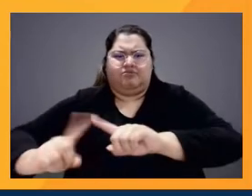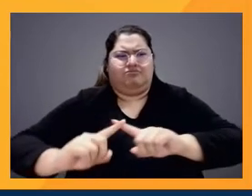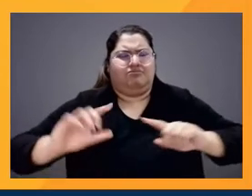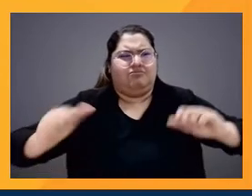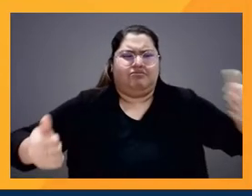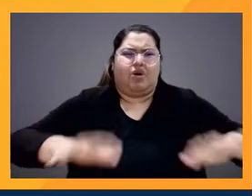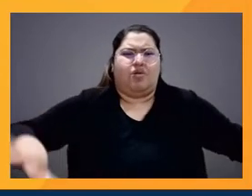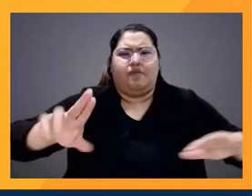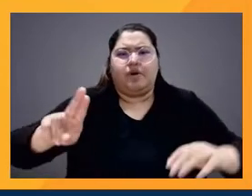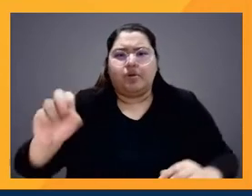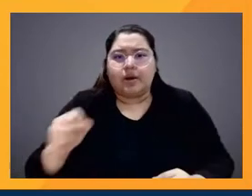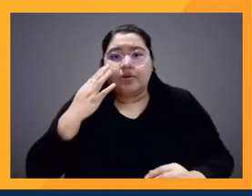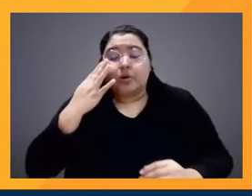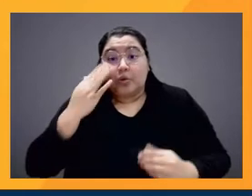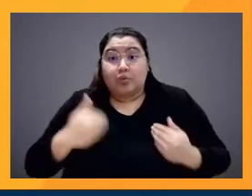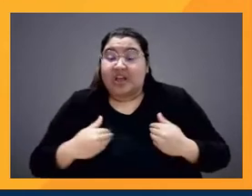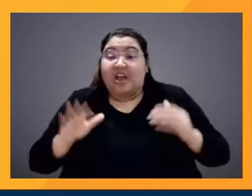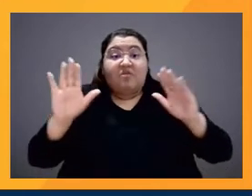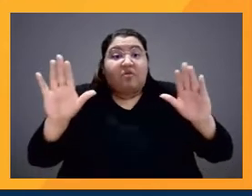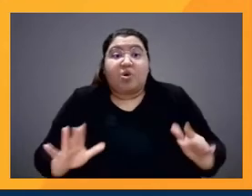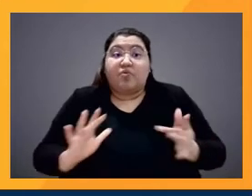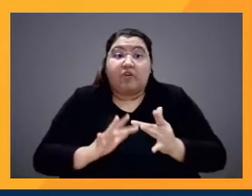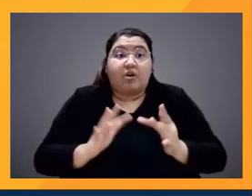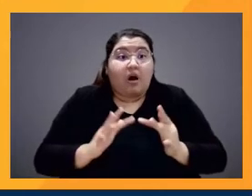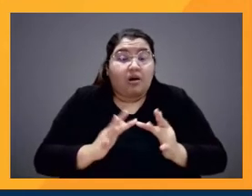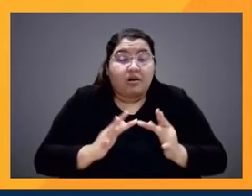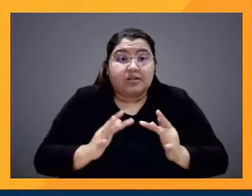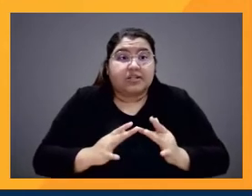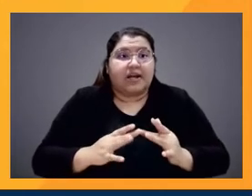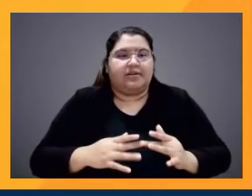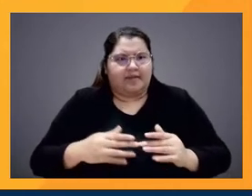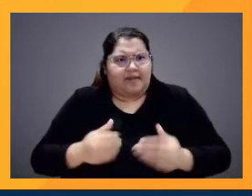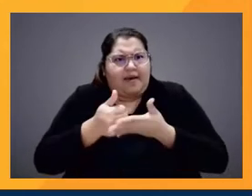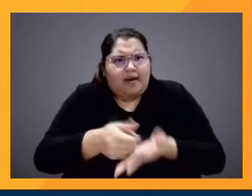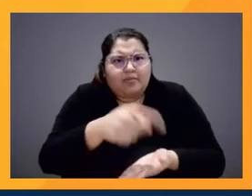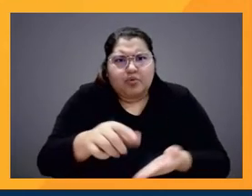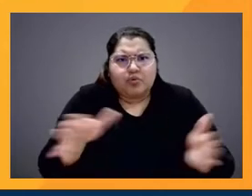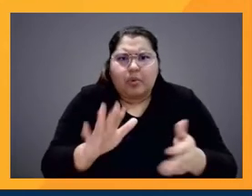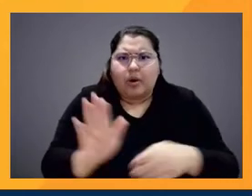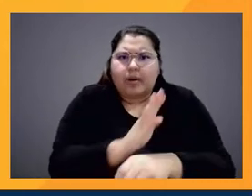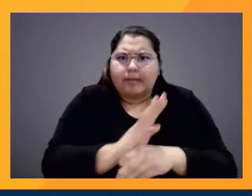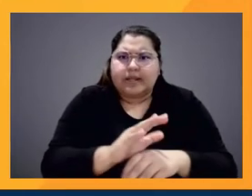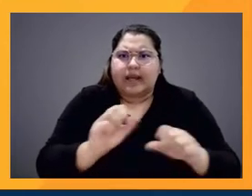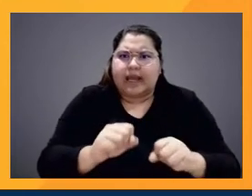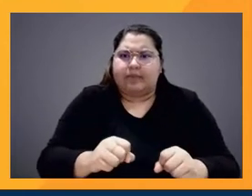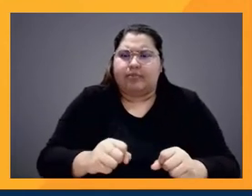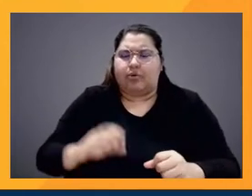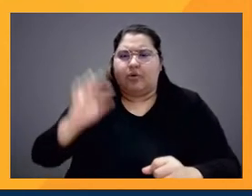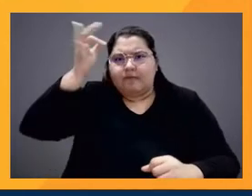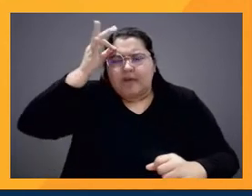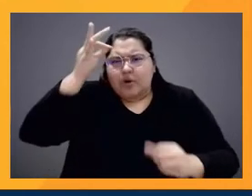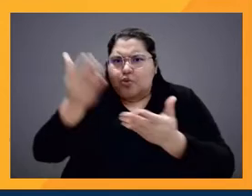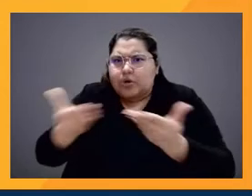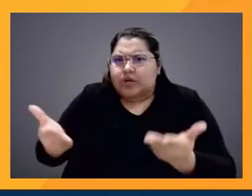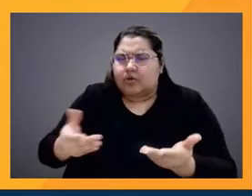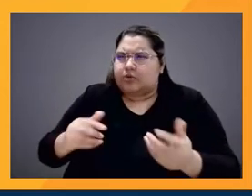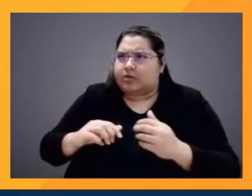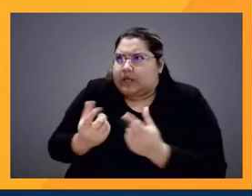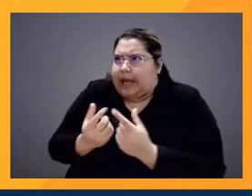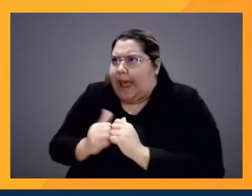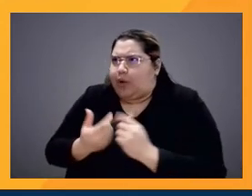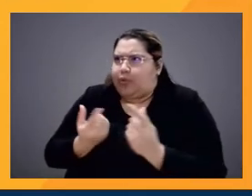and services to help our businesses access the largest buyer in the world, the federal government, through government contracting. And